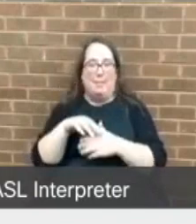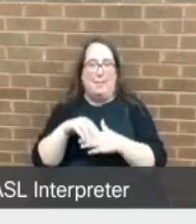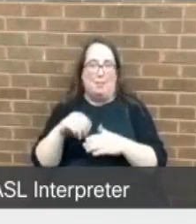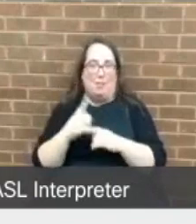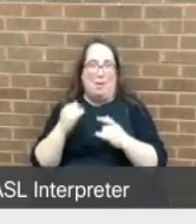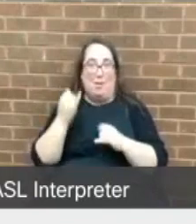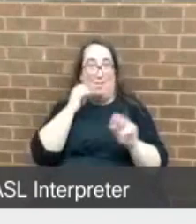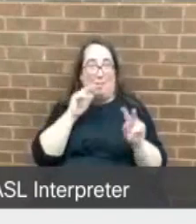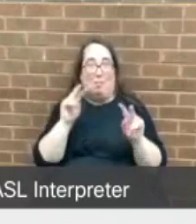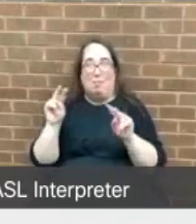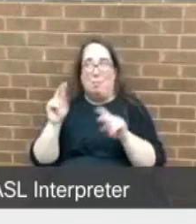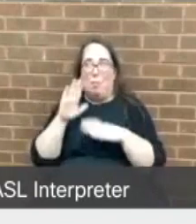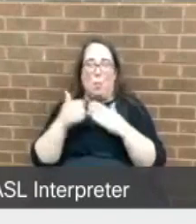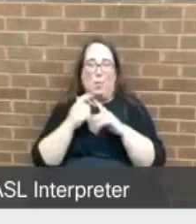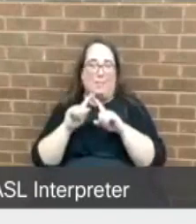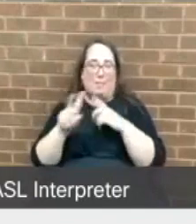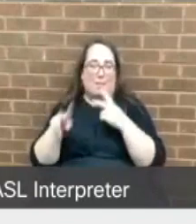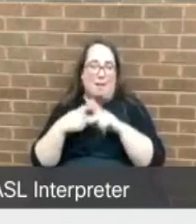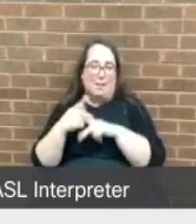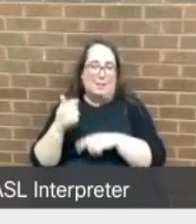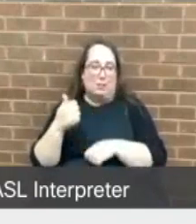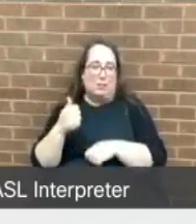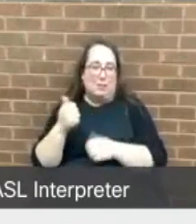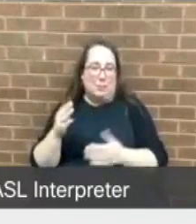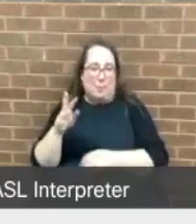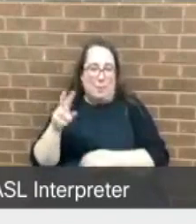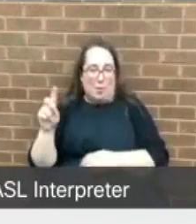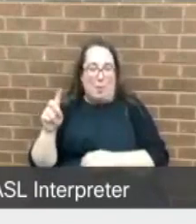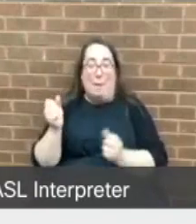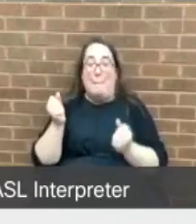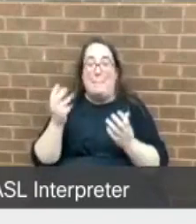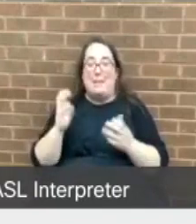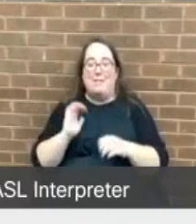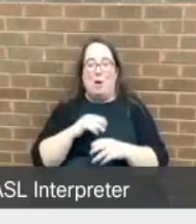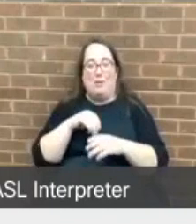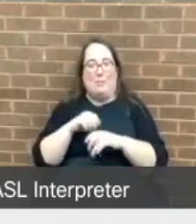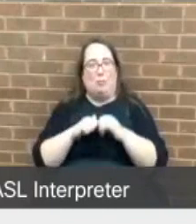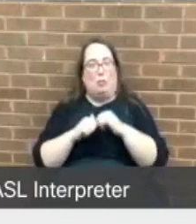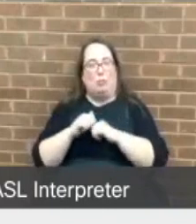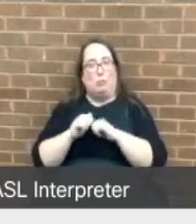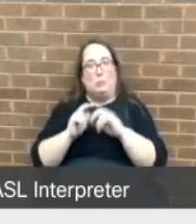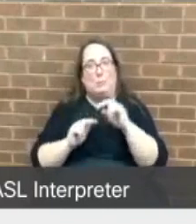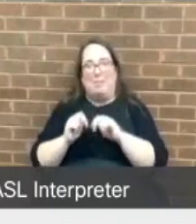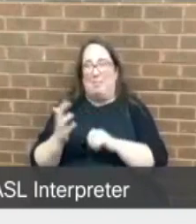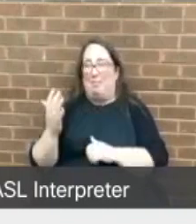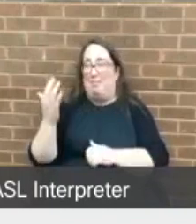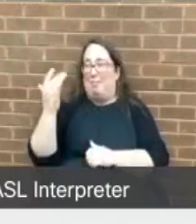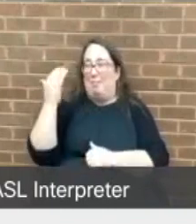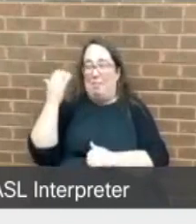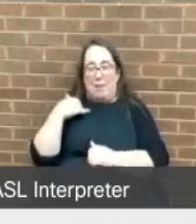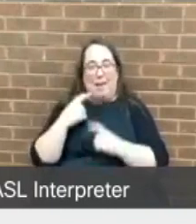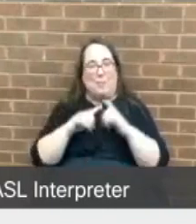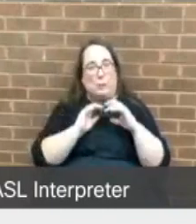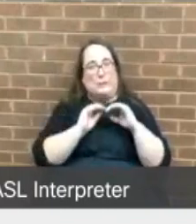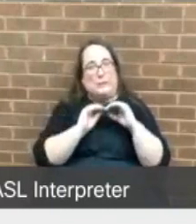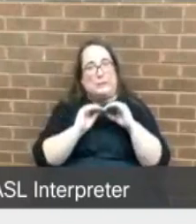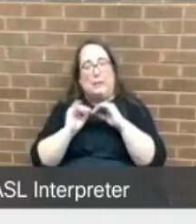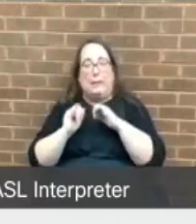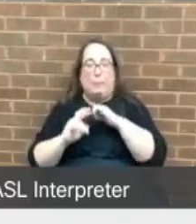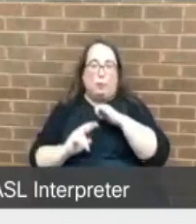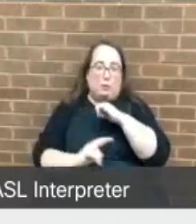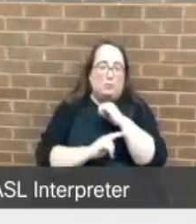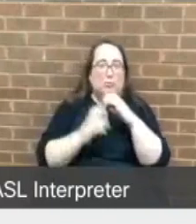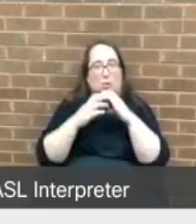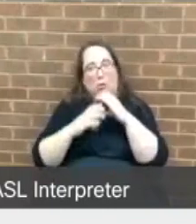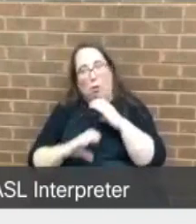you look across all modes. Much of our infrastructure was built decades ago, so we need to repair and replace many significant assets like